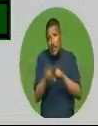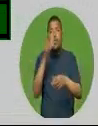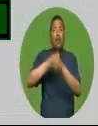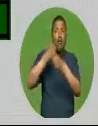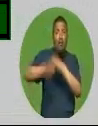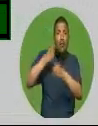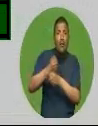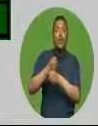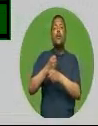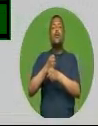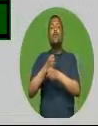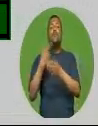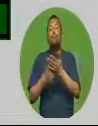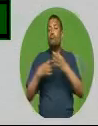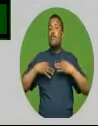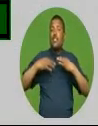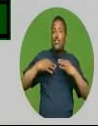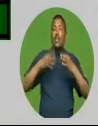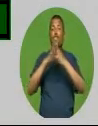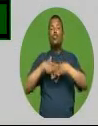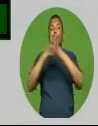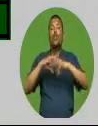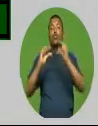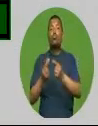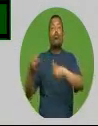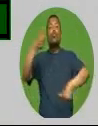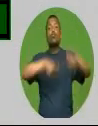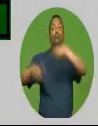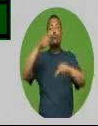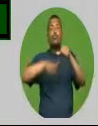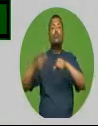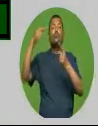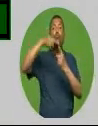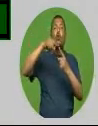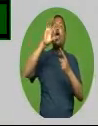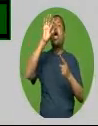year, the textile industrial group contributed to